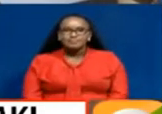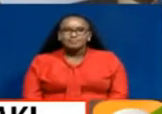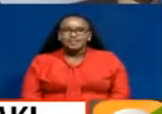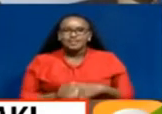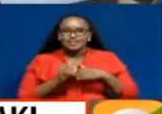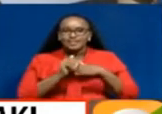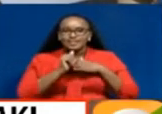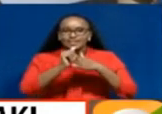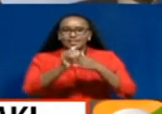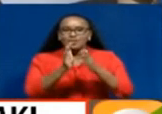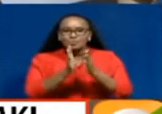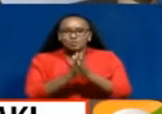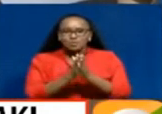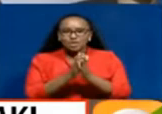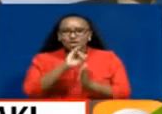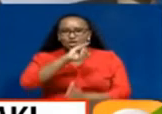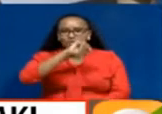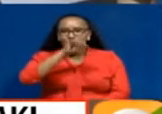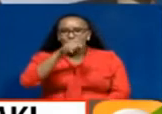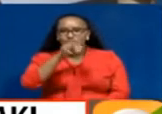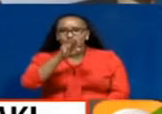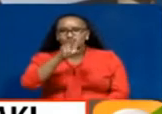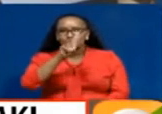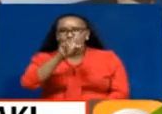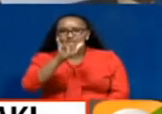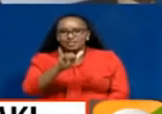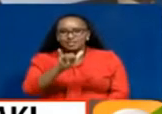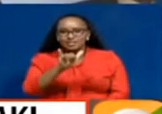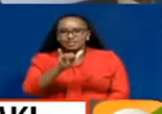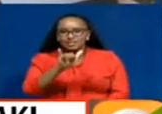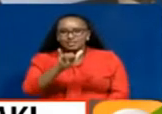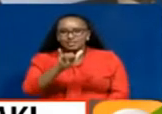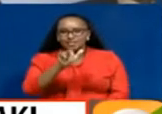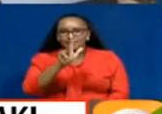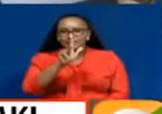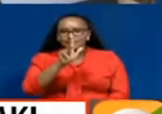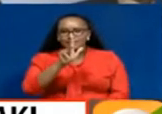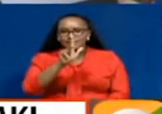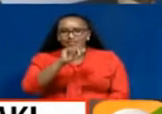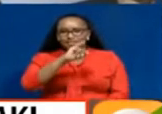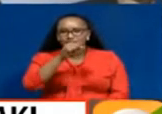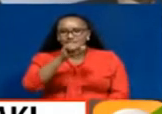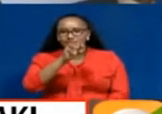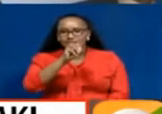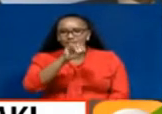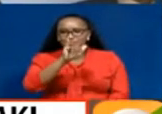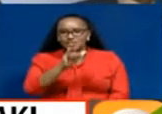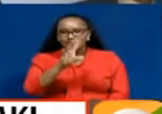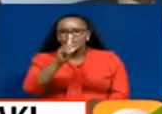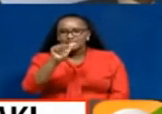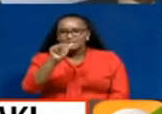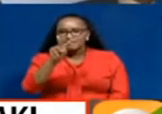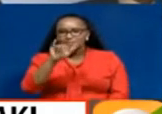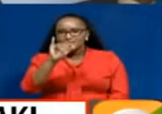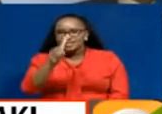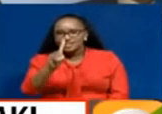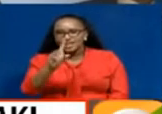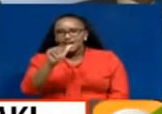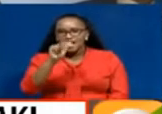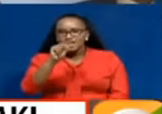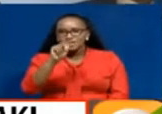led by Judy Kibaki, Jimmy, David,